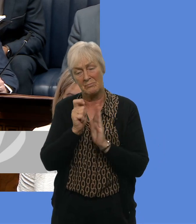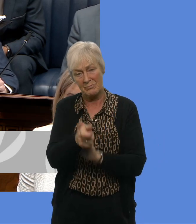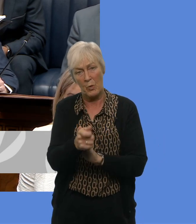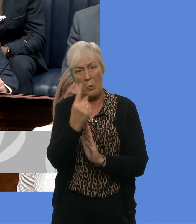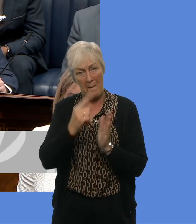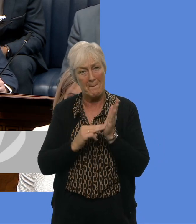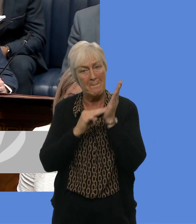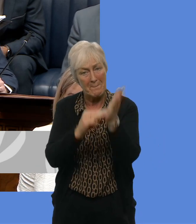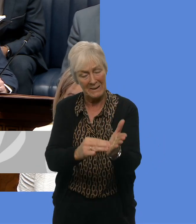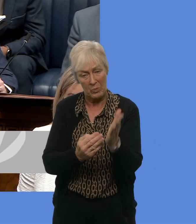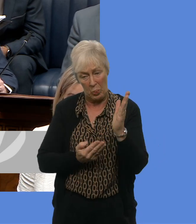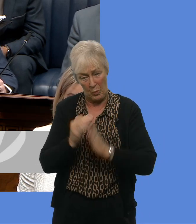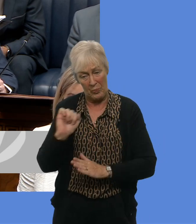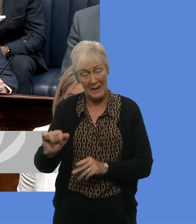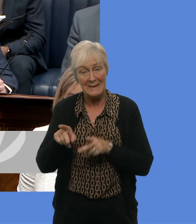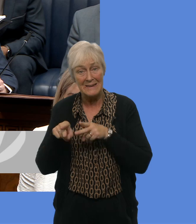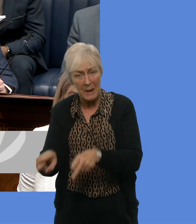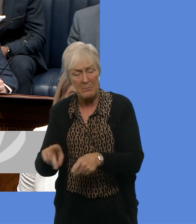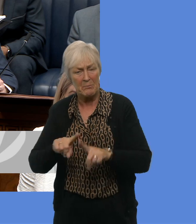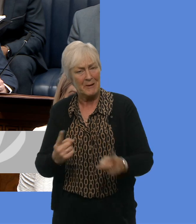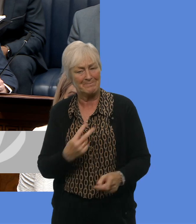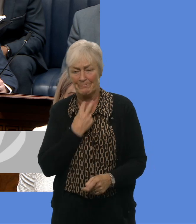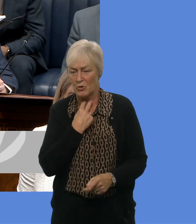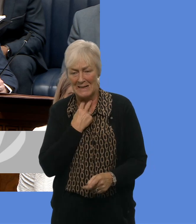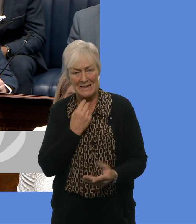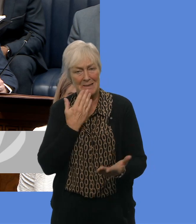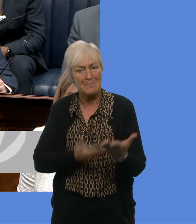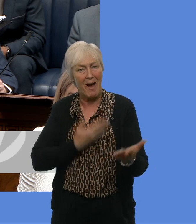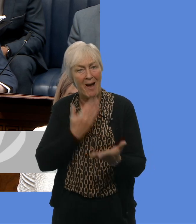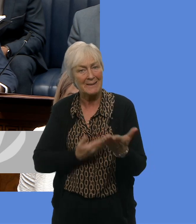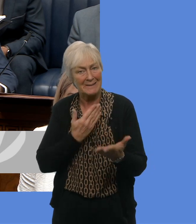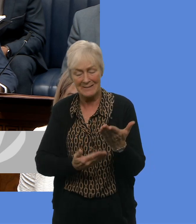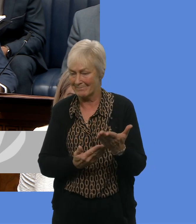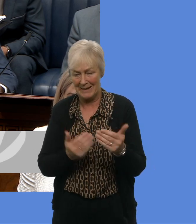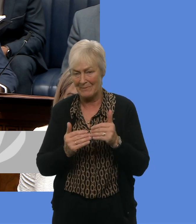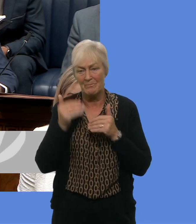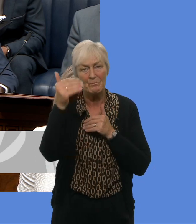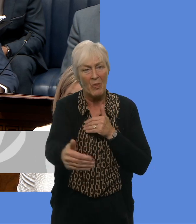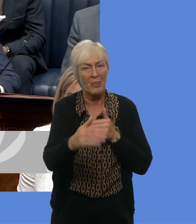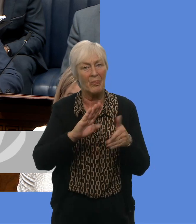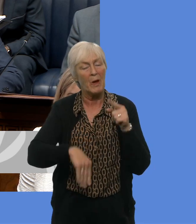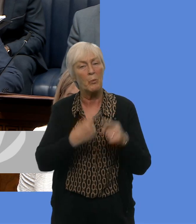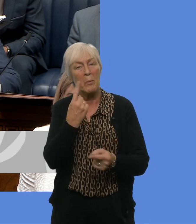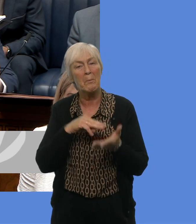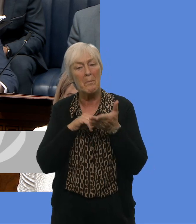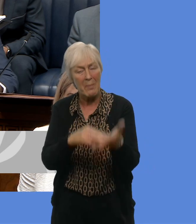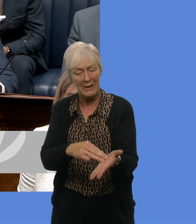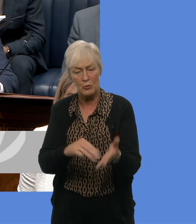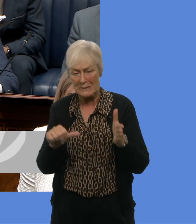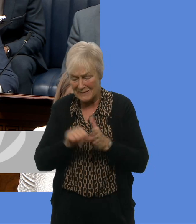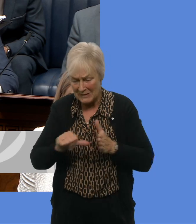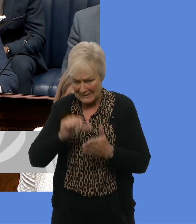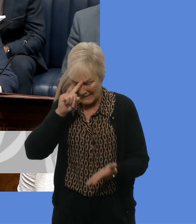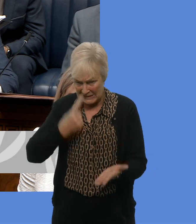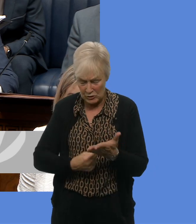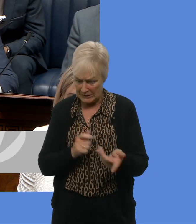considered through the Minor Works scheme. Unfortunately, the demand for investment far exceeds the budget available, so difficult decisions have been required